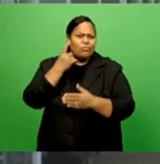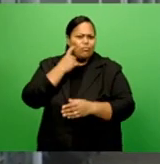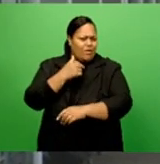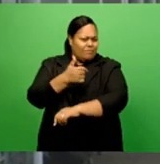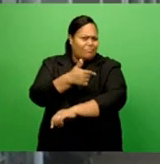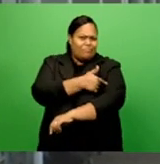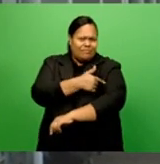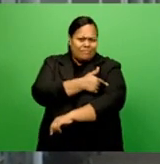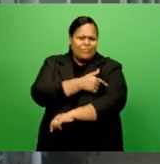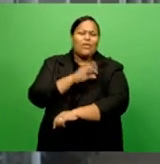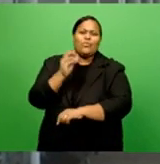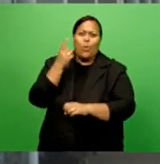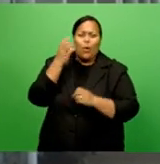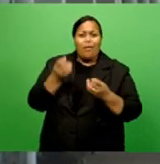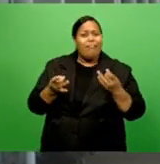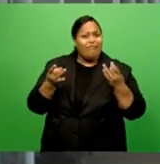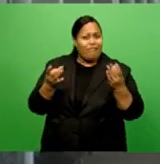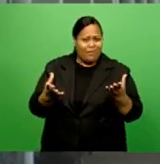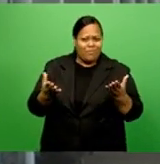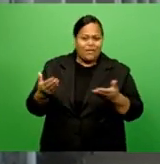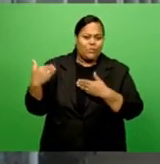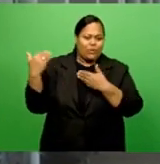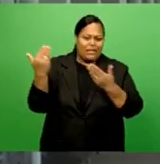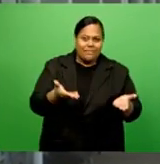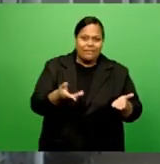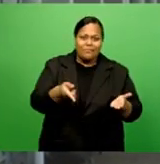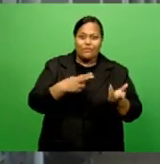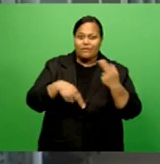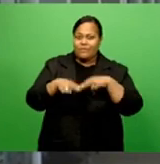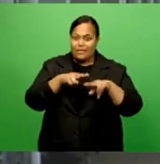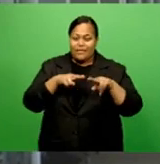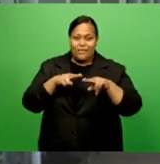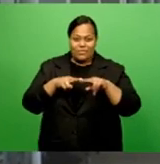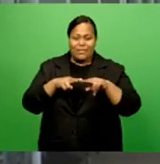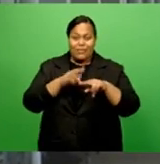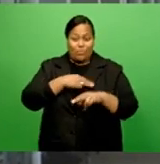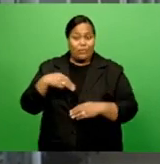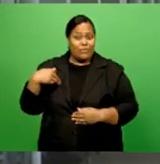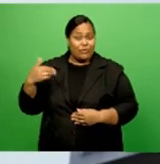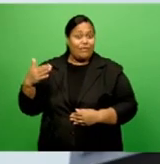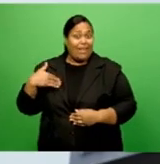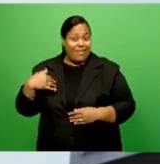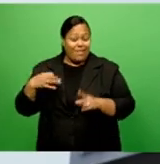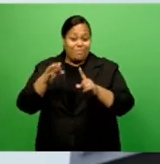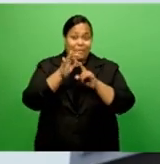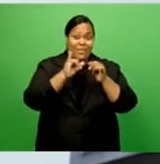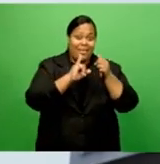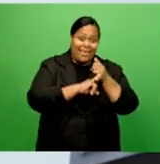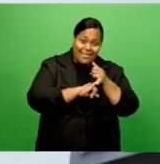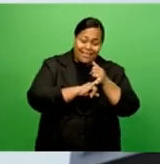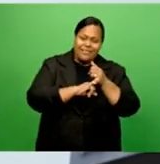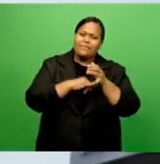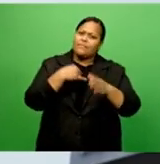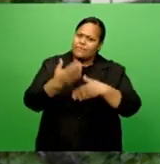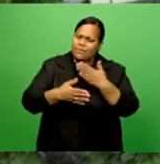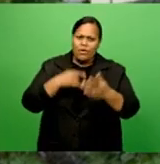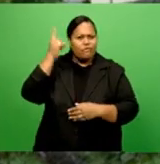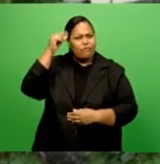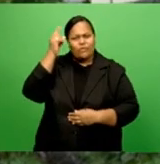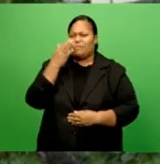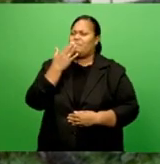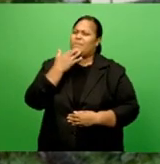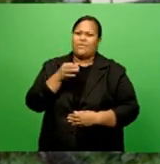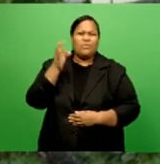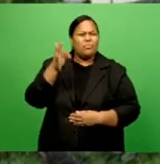when they become available. However, Ministry of Health Permanent Secretary Dr. James Fong says Fijians should not be complacent